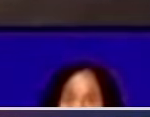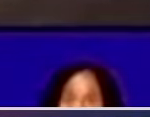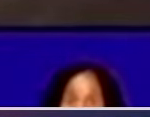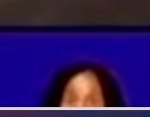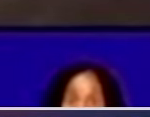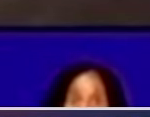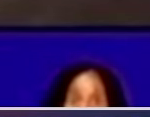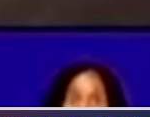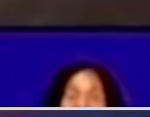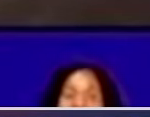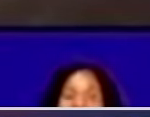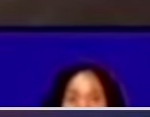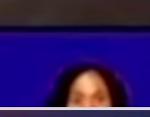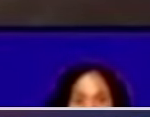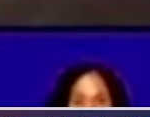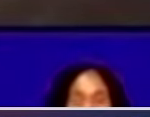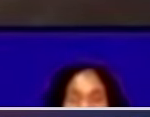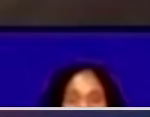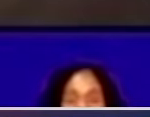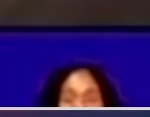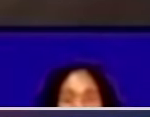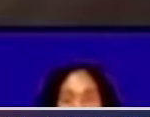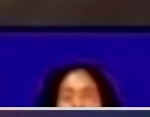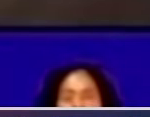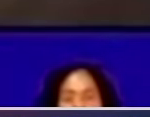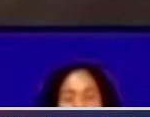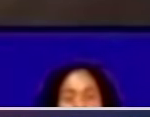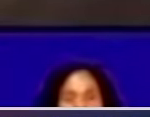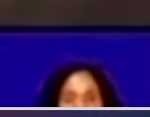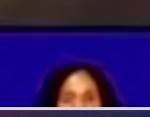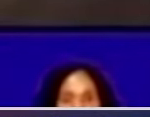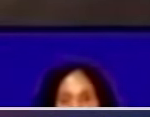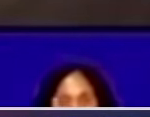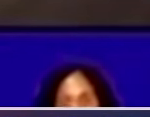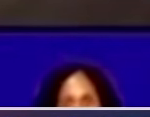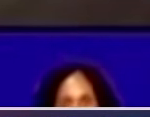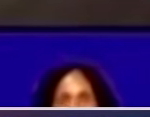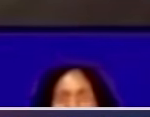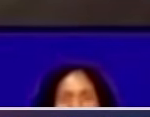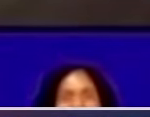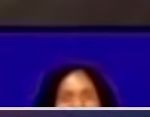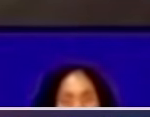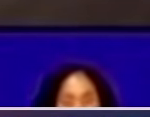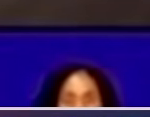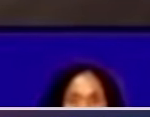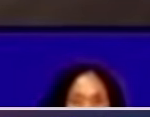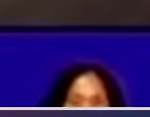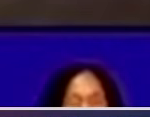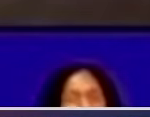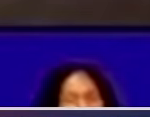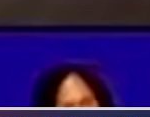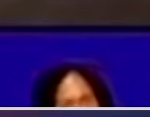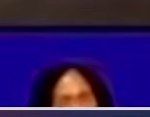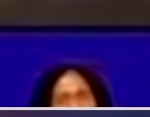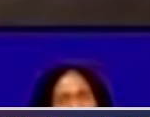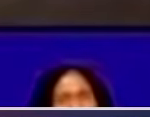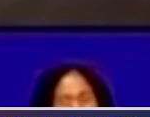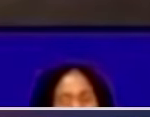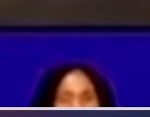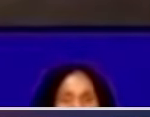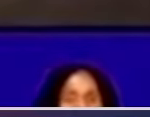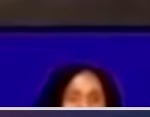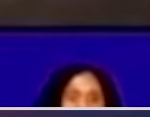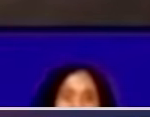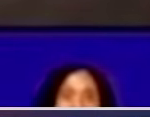Accountability is something you only talk about, because actually doing something would mean firing some of your cabinet and upsetting your